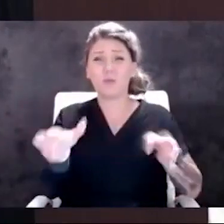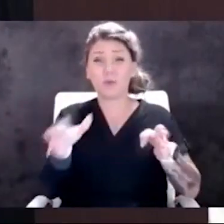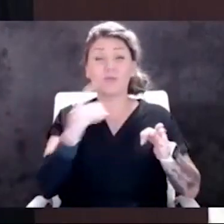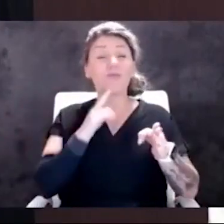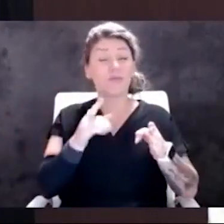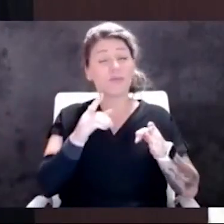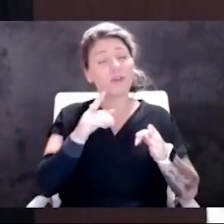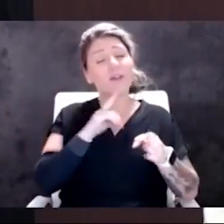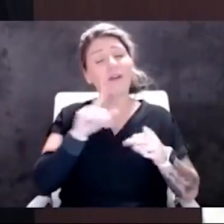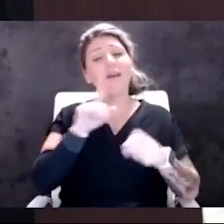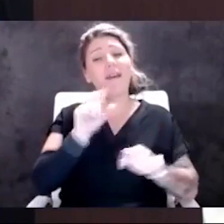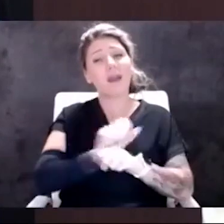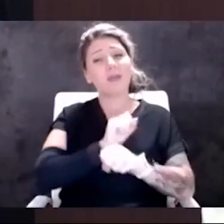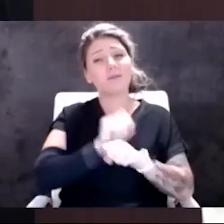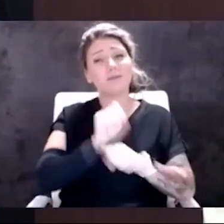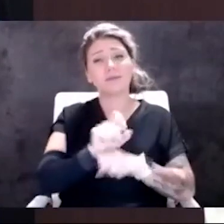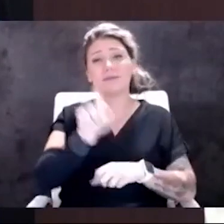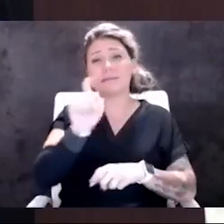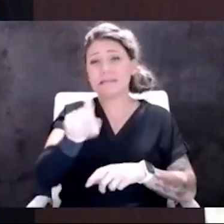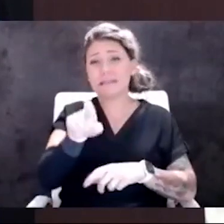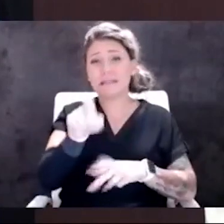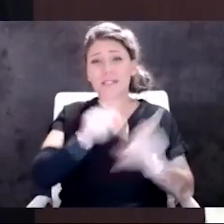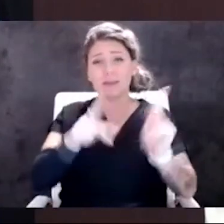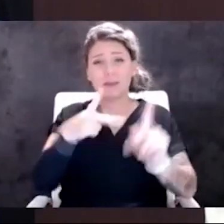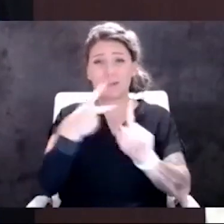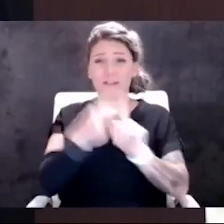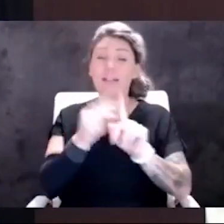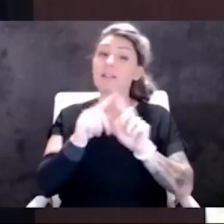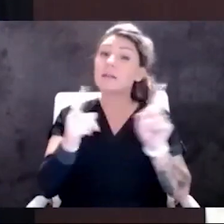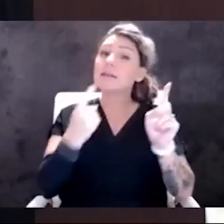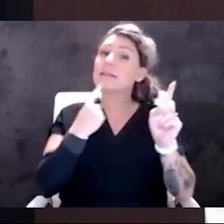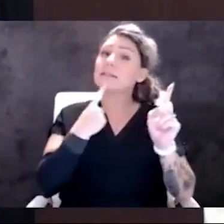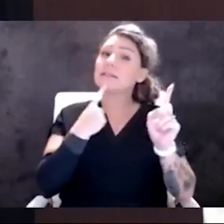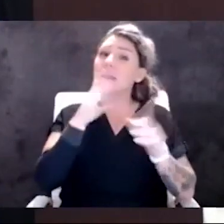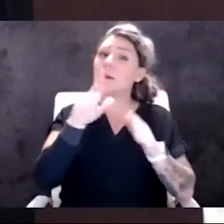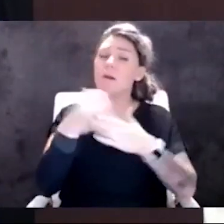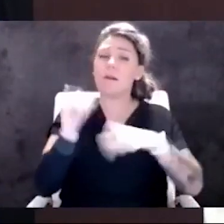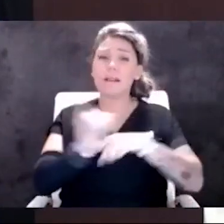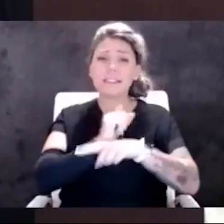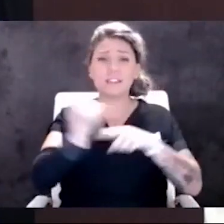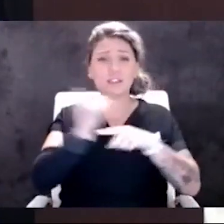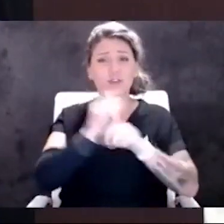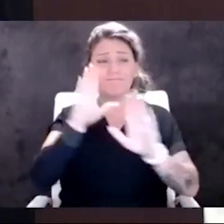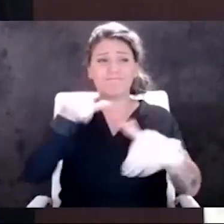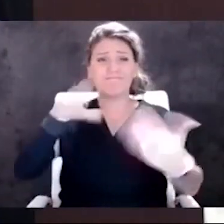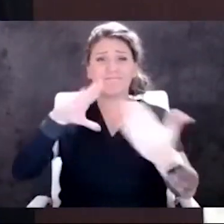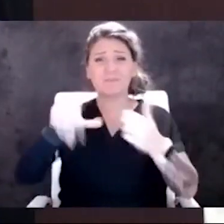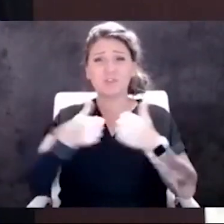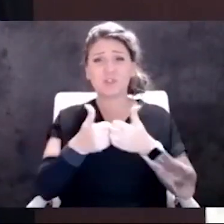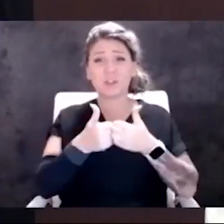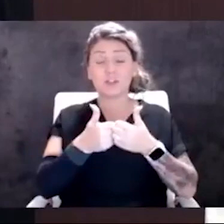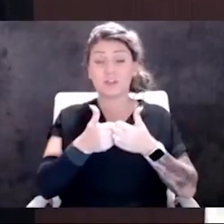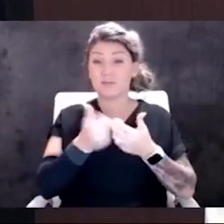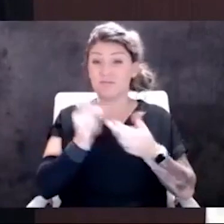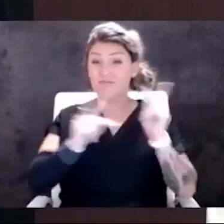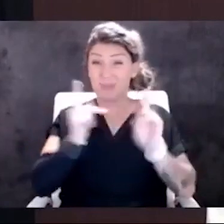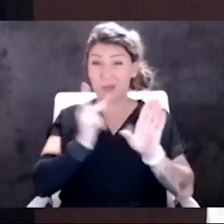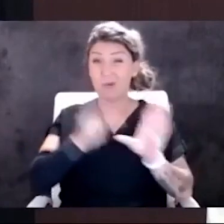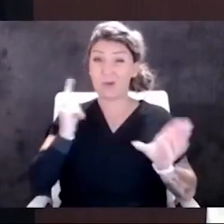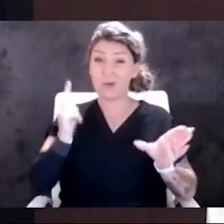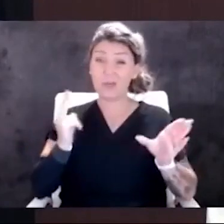be vaccinated. Just to say, I think every industry faces a challenge of potentially losing people who